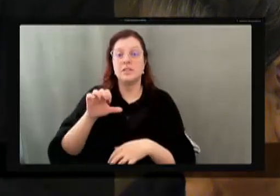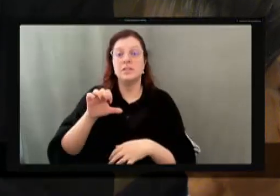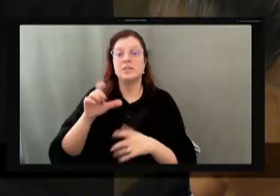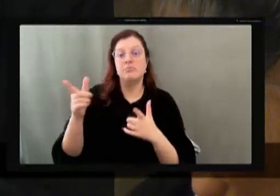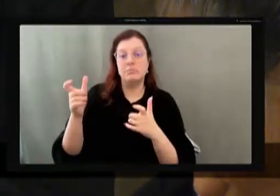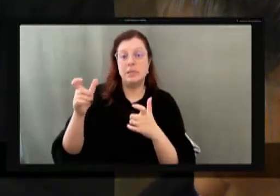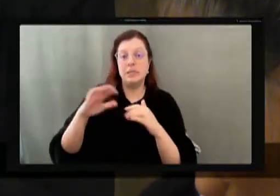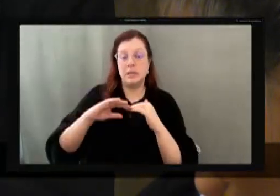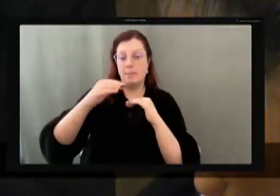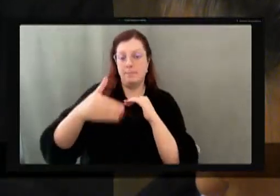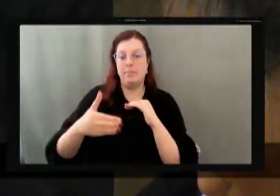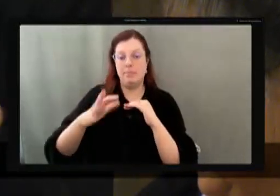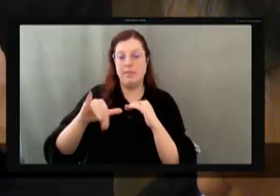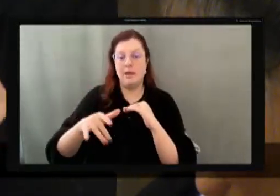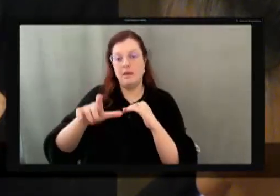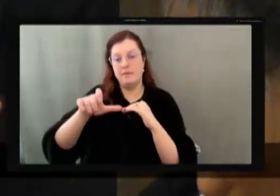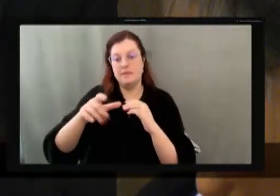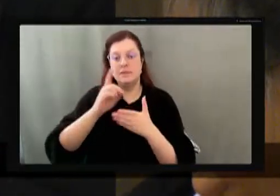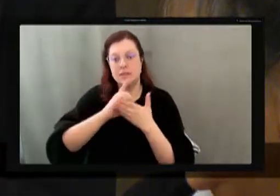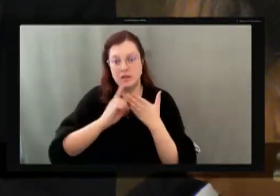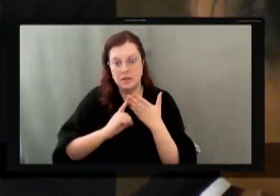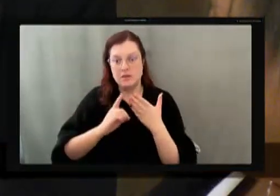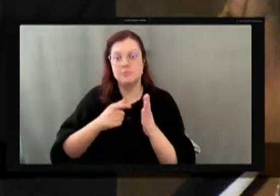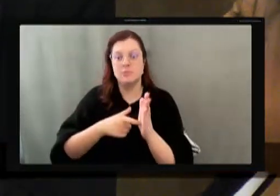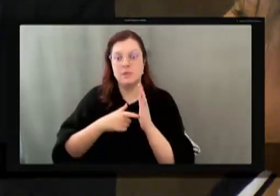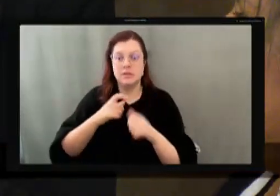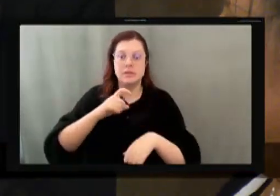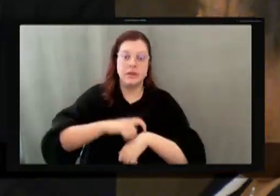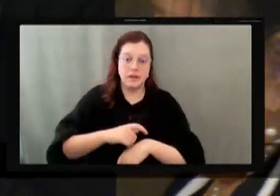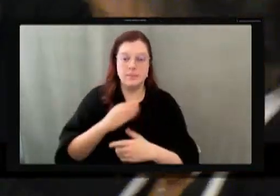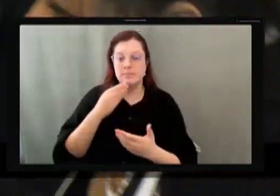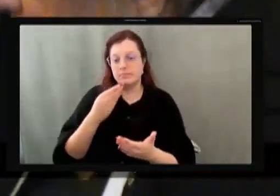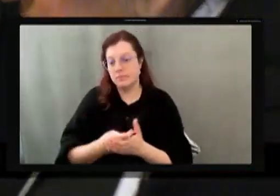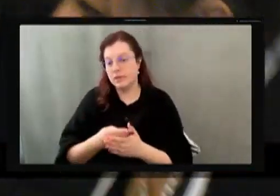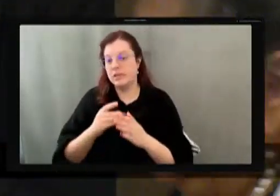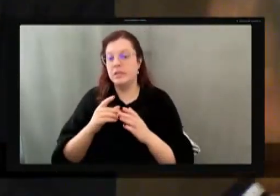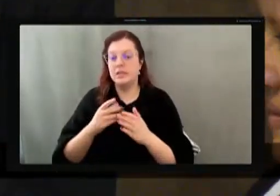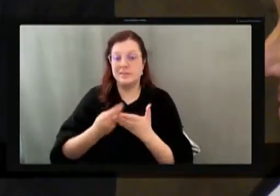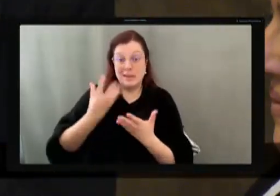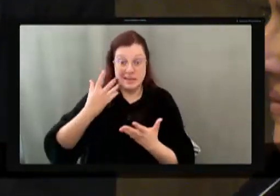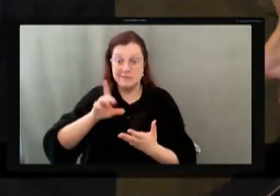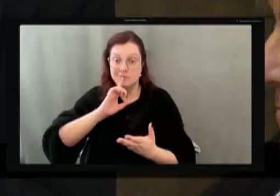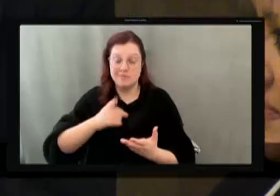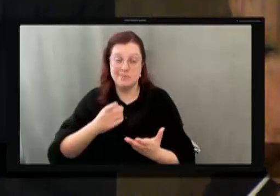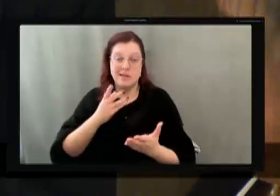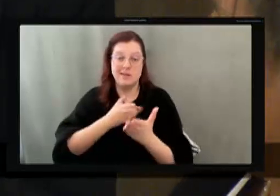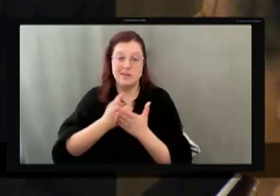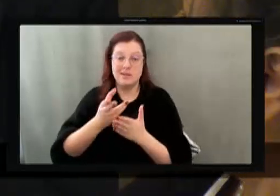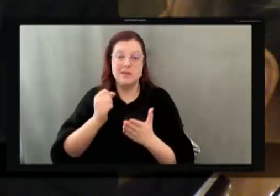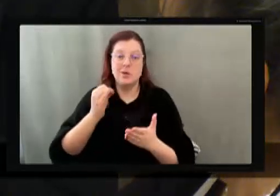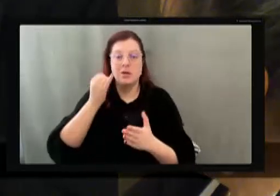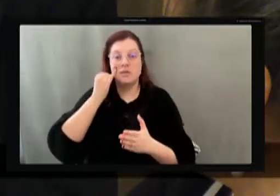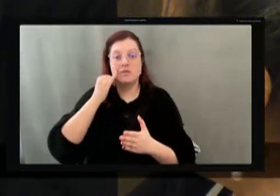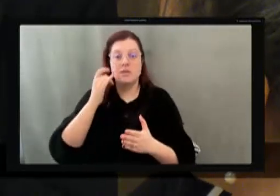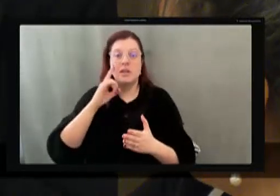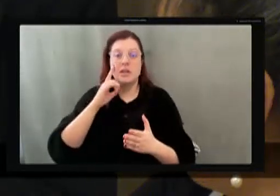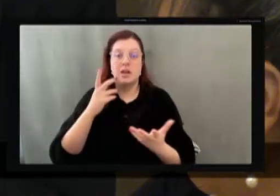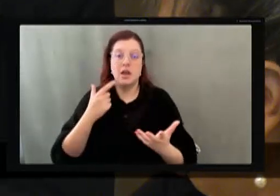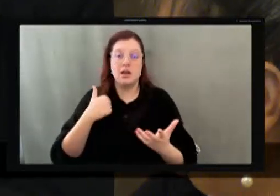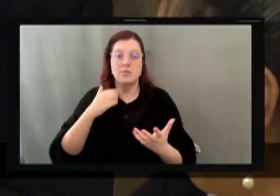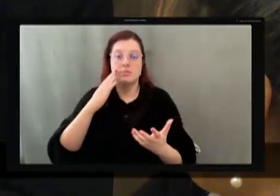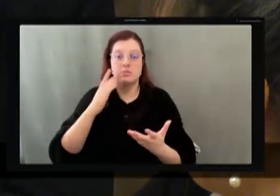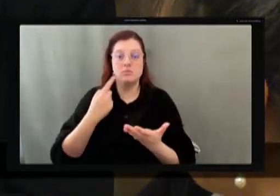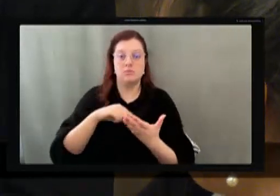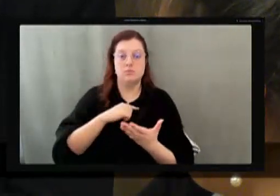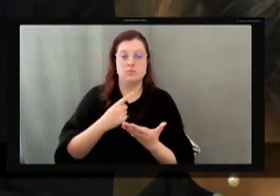them. The design takes time. So if we're thinking about, and I know that we've talked